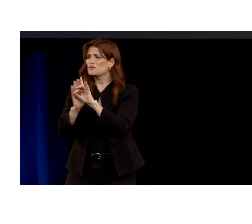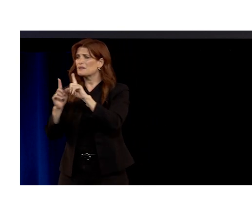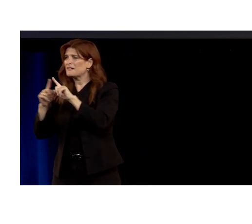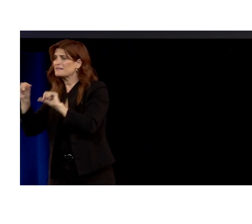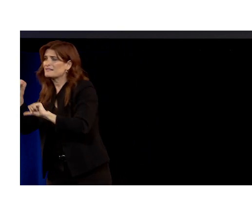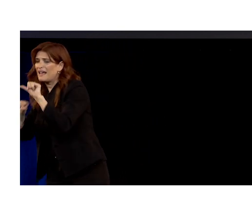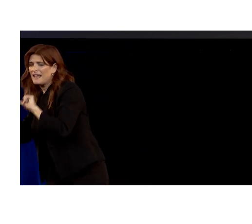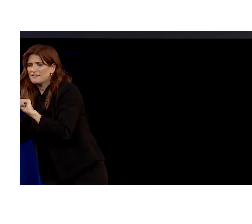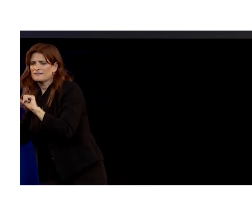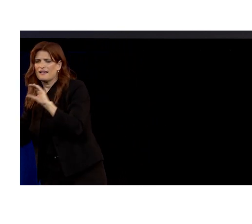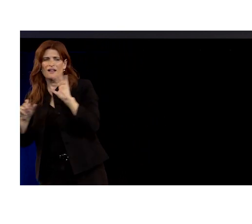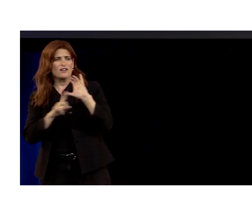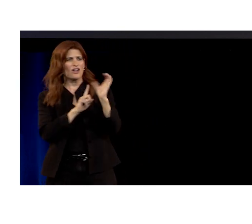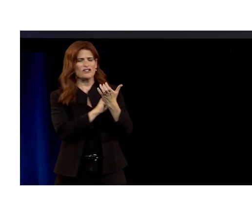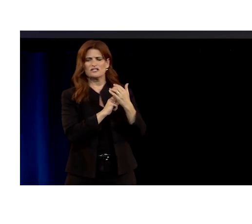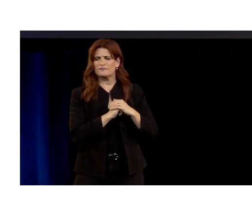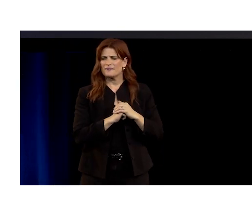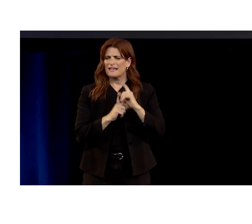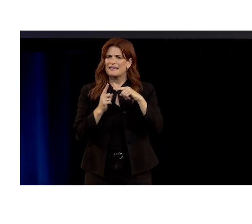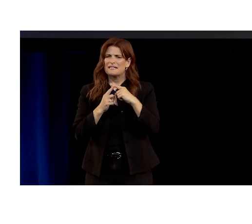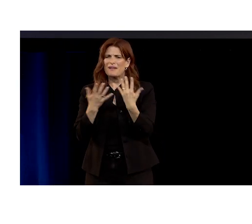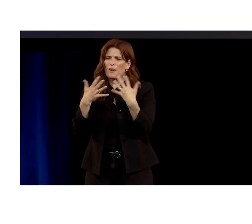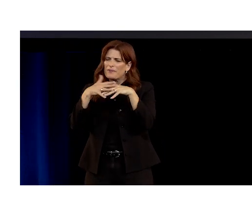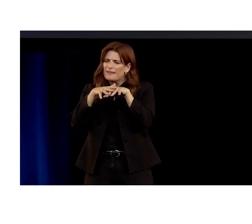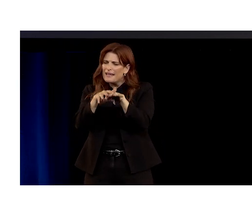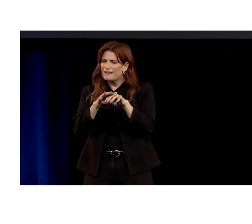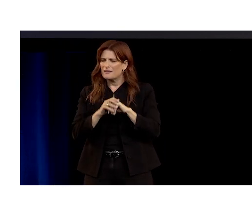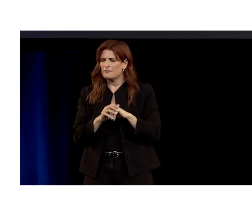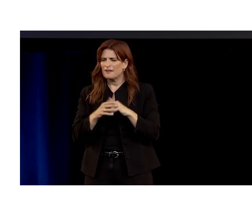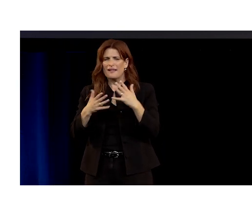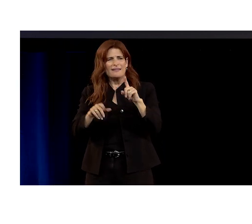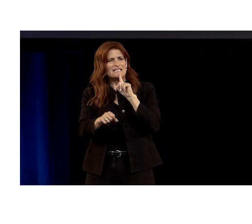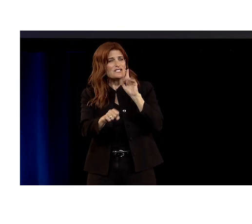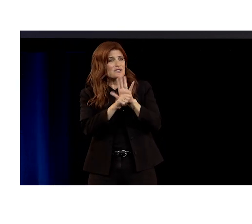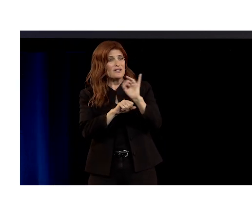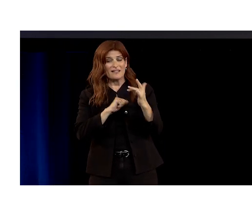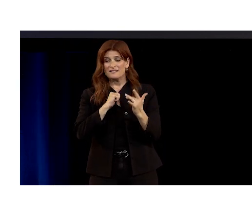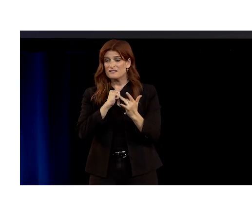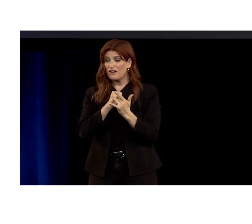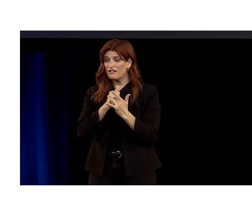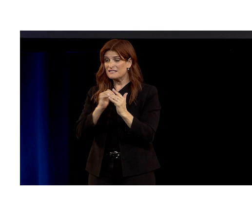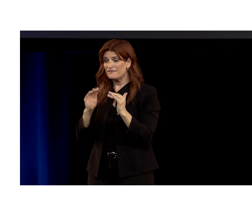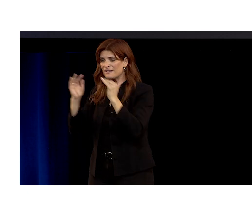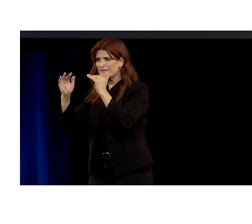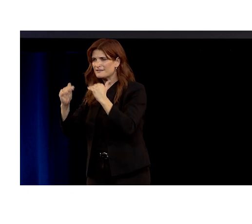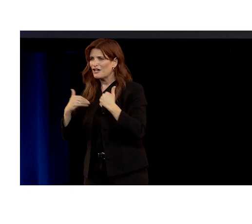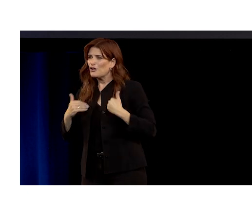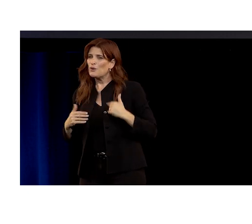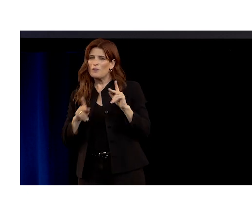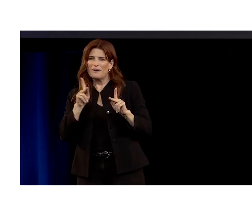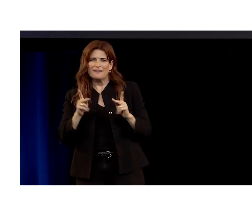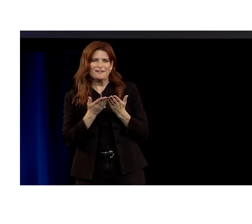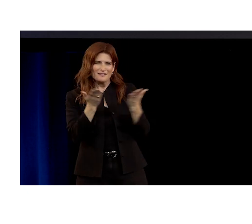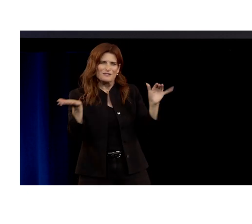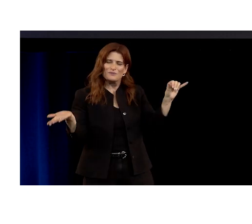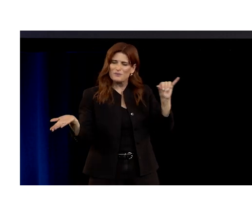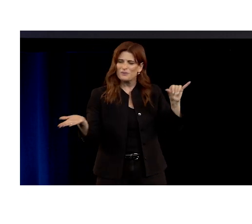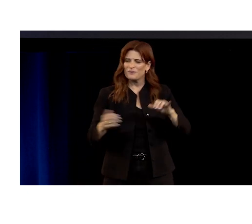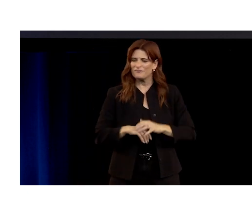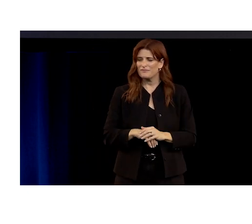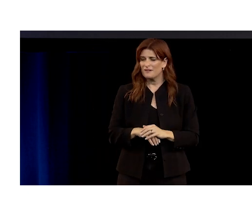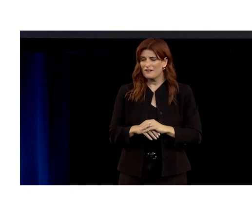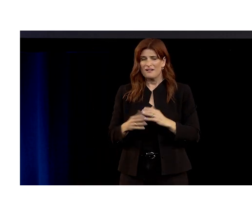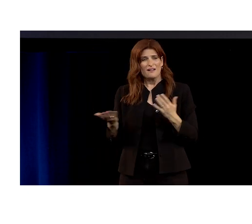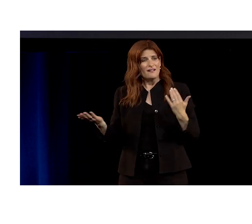So I ask you, are you presenting parents with all of the facts, including the value of deaf culture, having